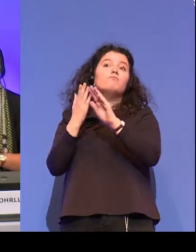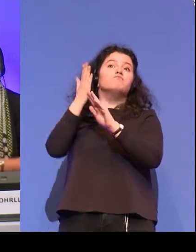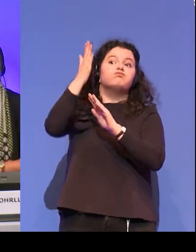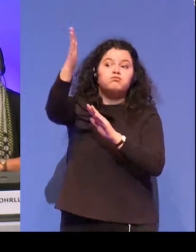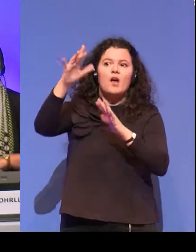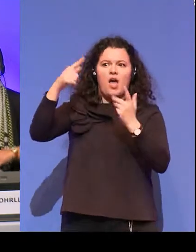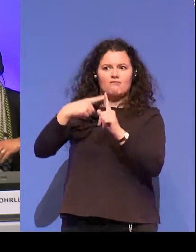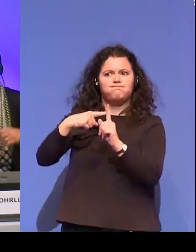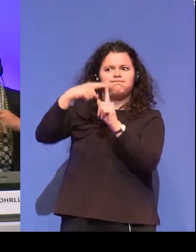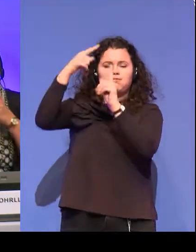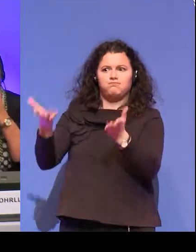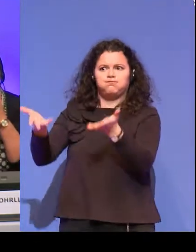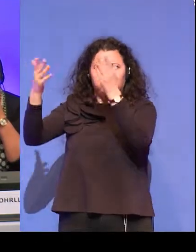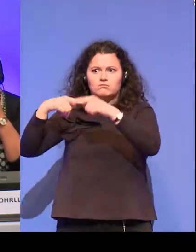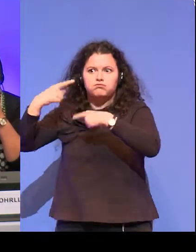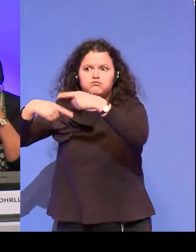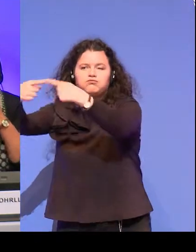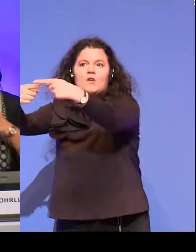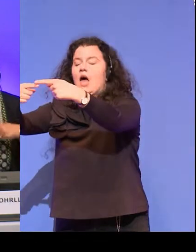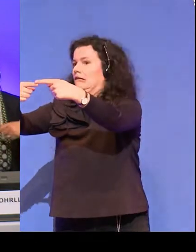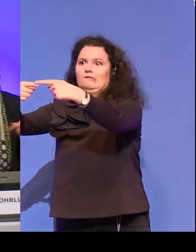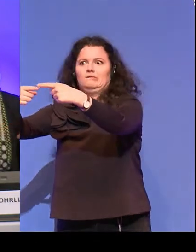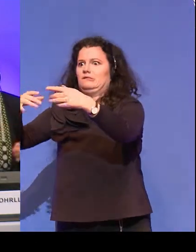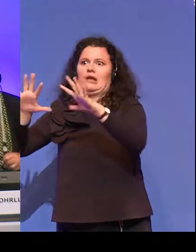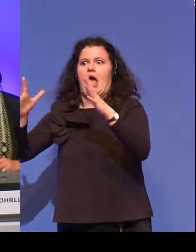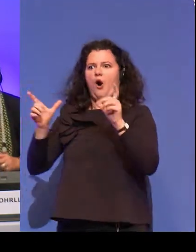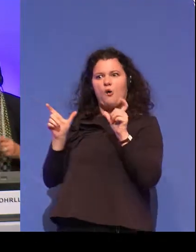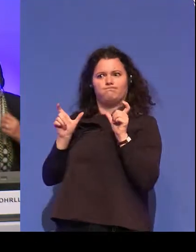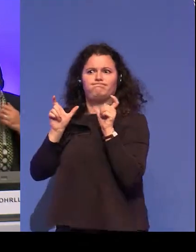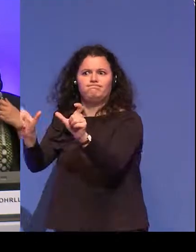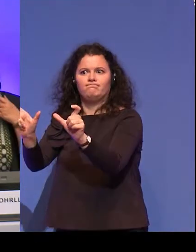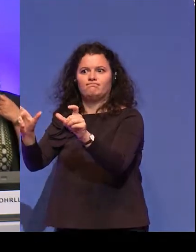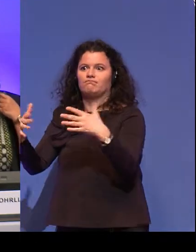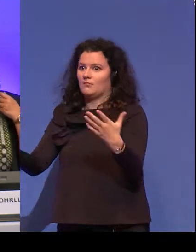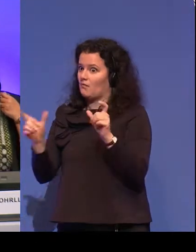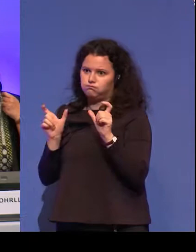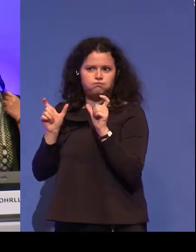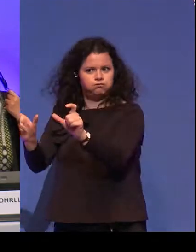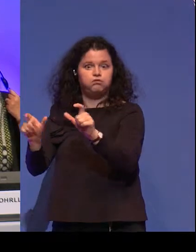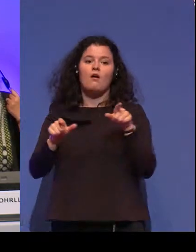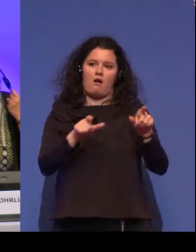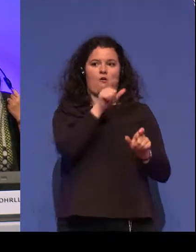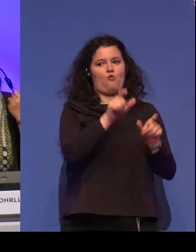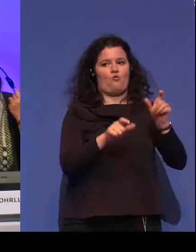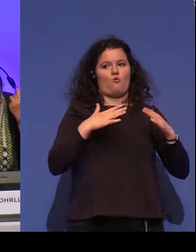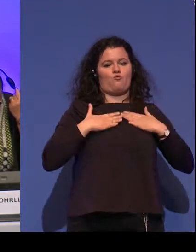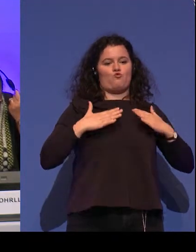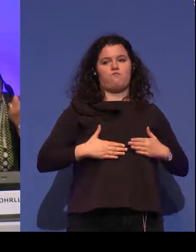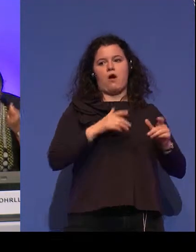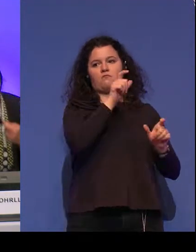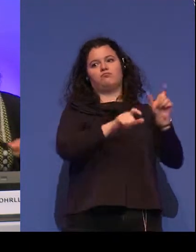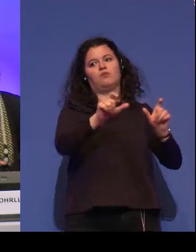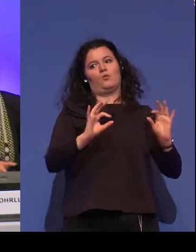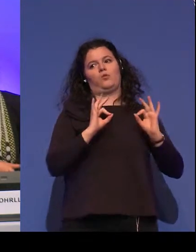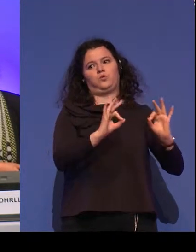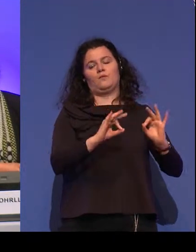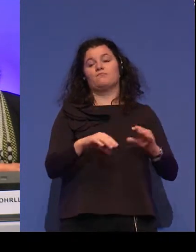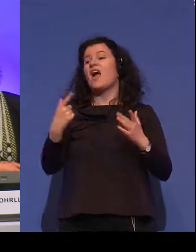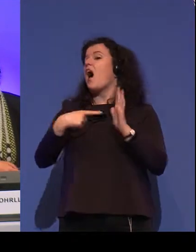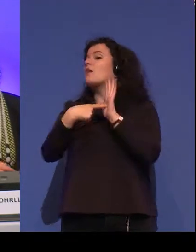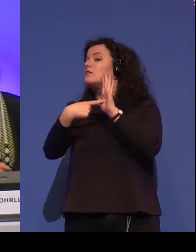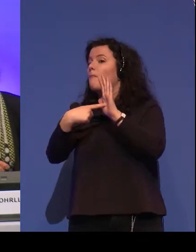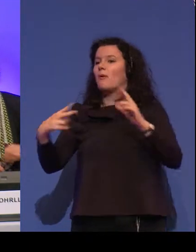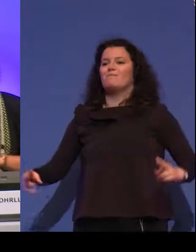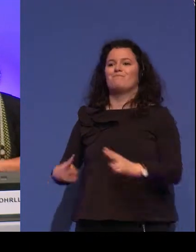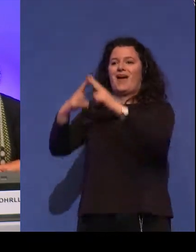be the best solution for the welfare of the mankind. The upper limit of Paris Agreement is 2 degrees, and so